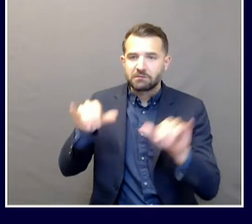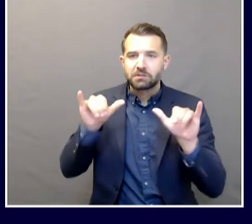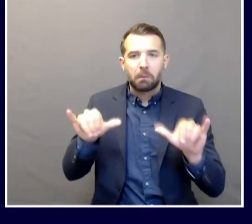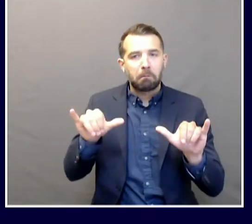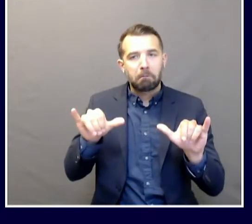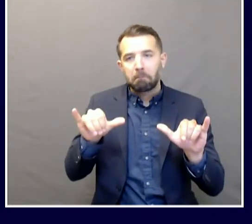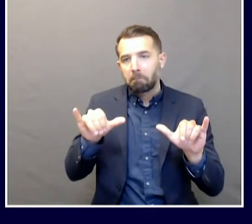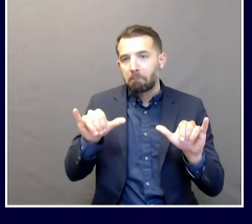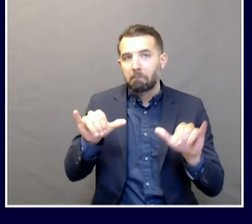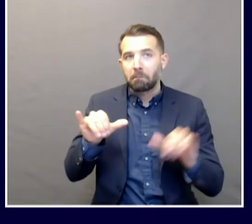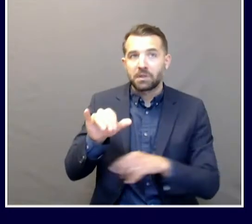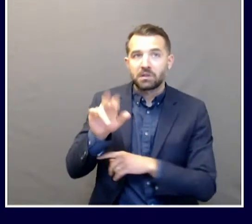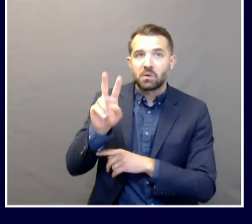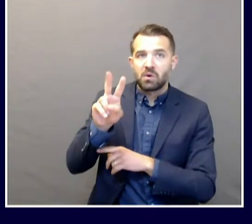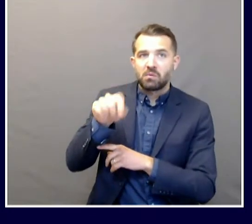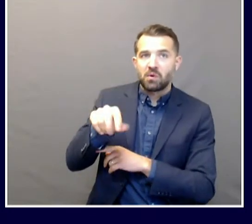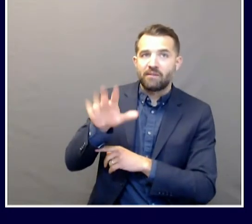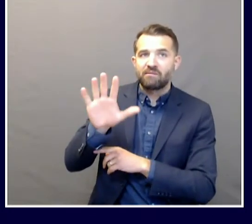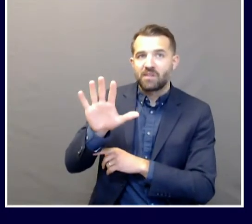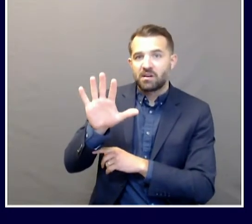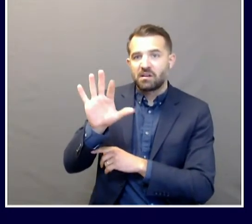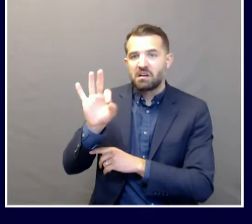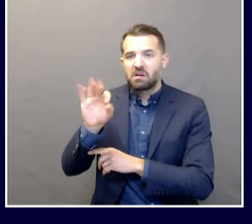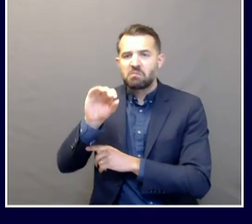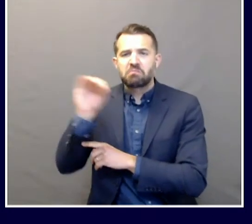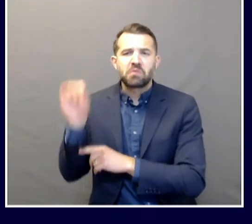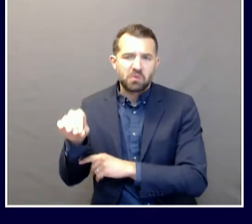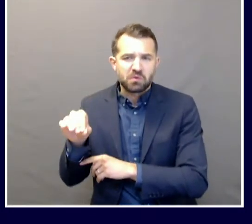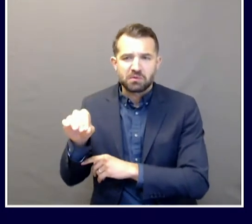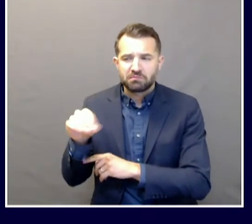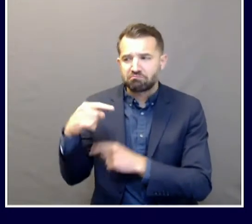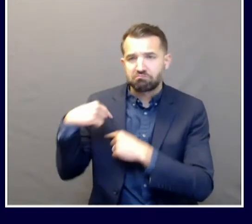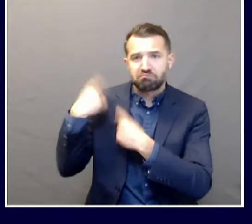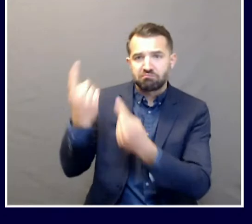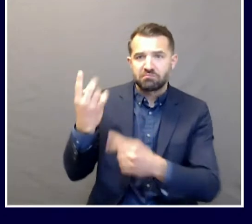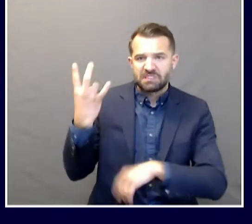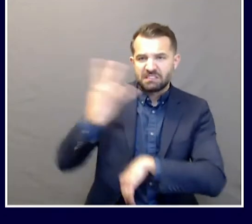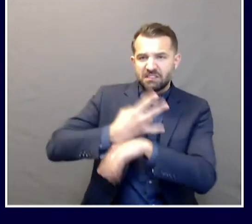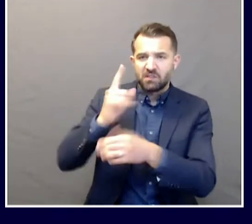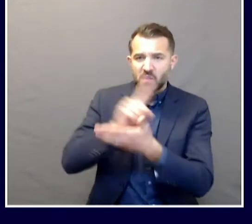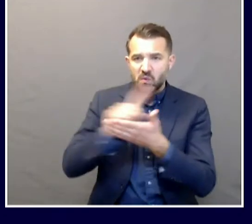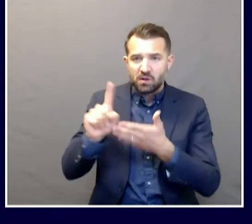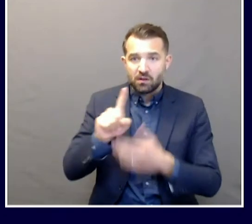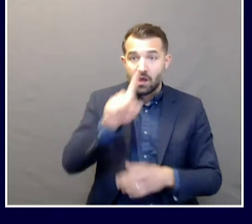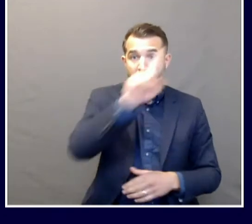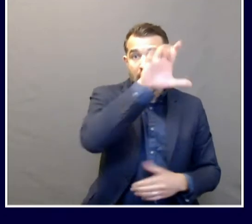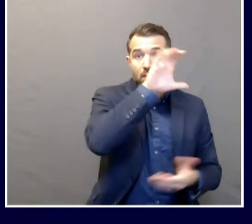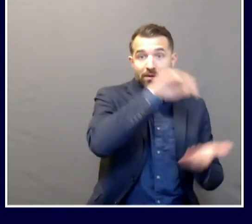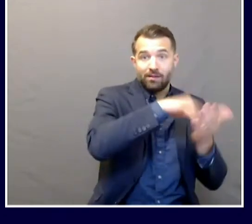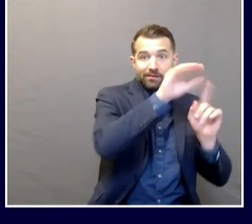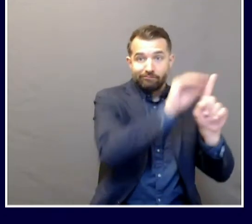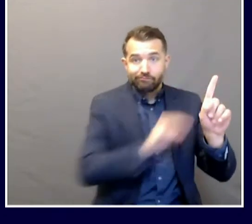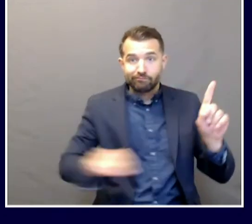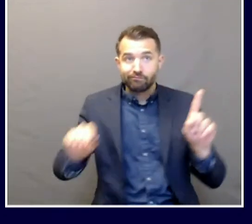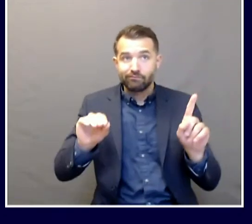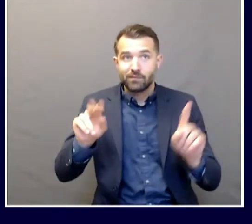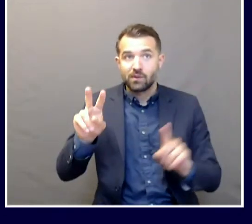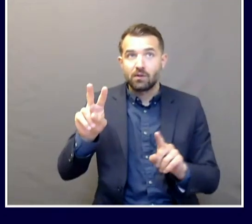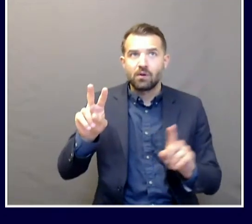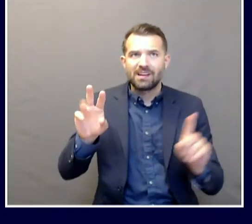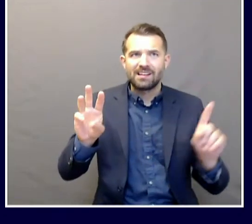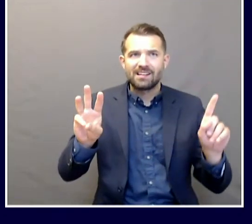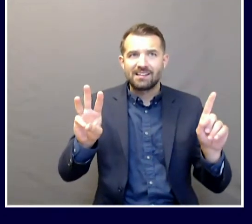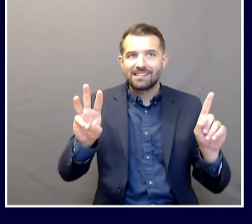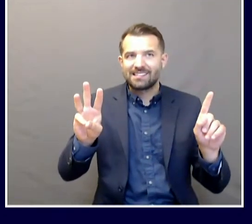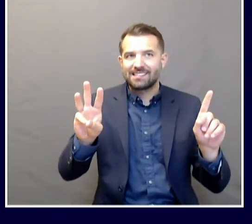2.59% on a 7-day basis, with a testing volume of 672 PCR tests for